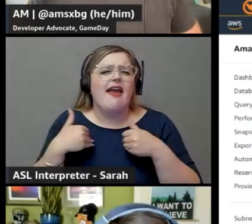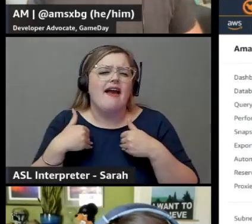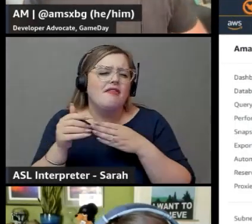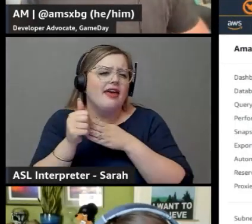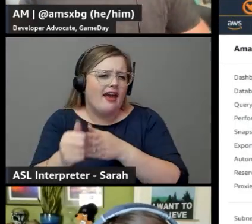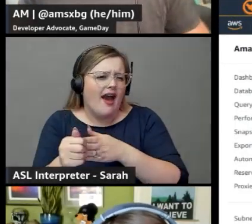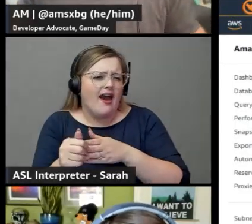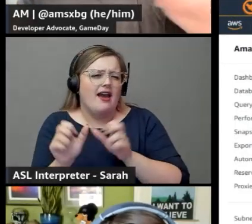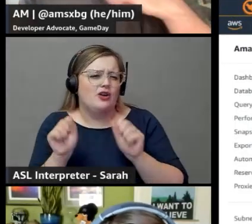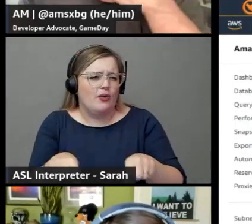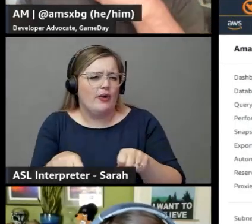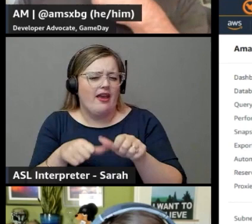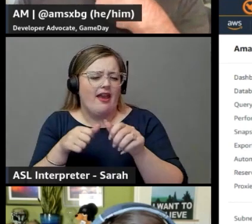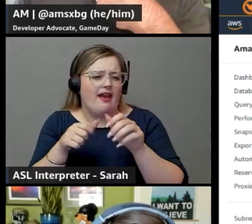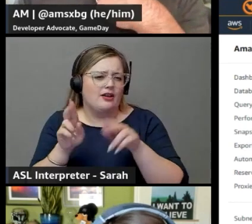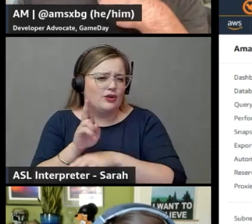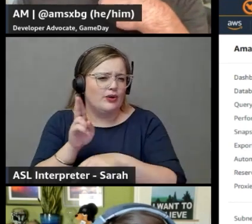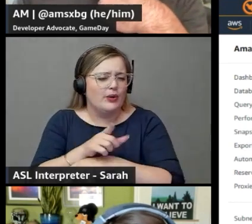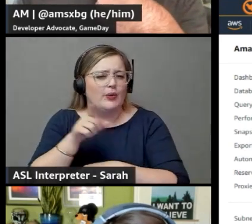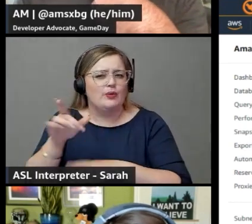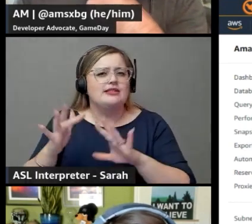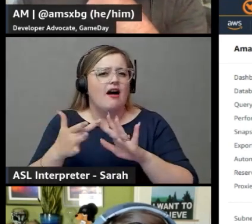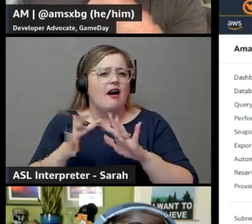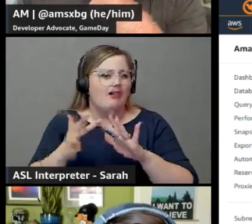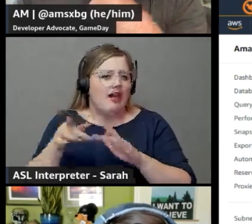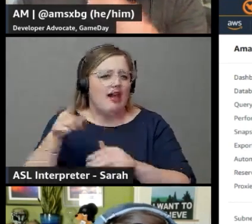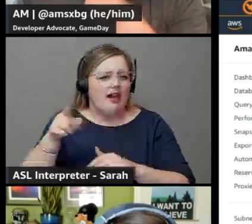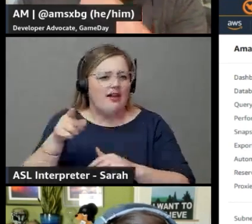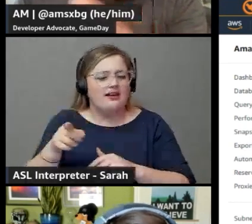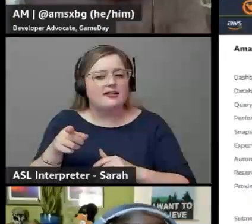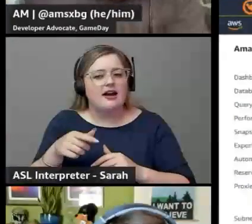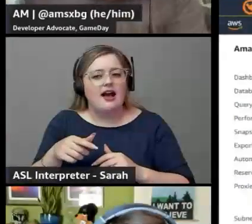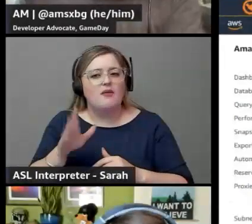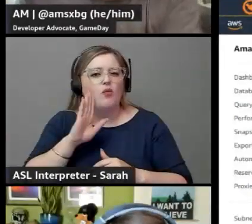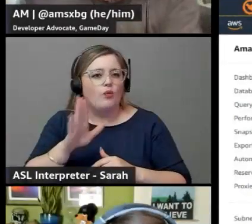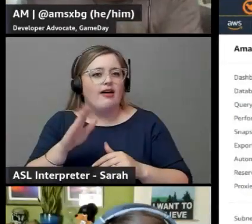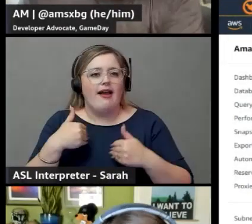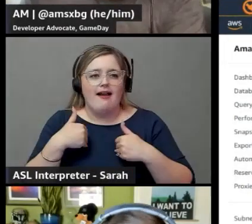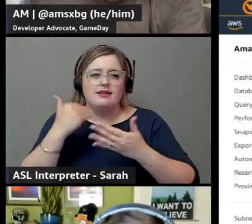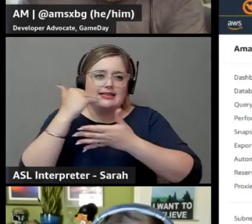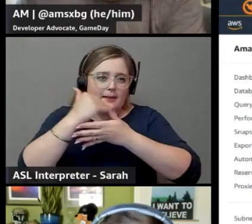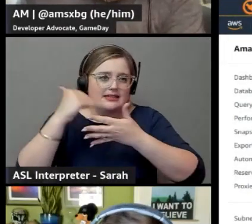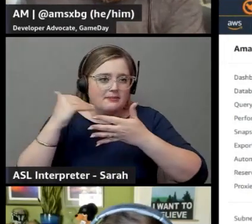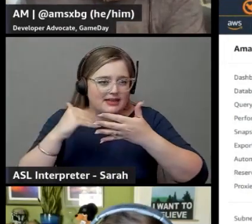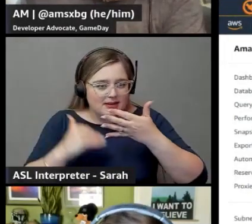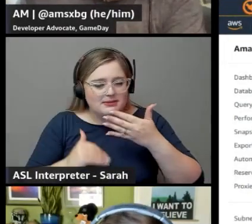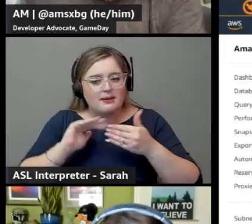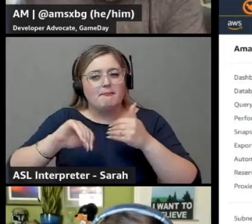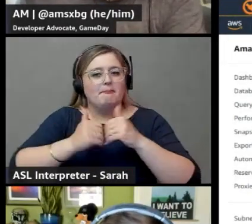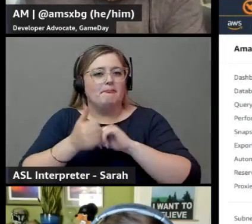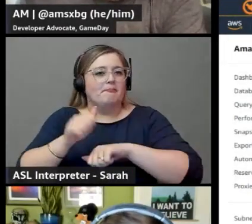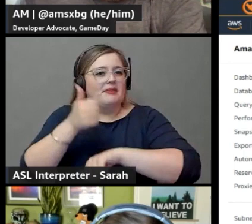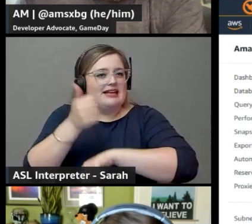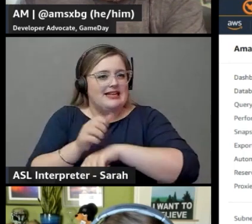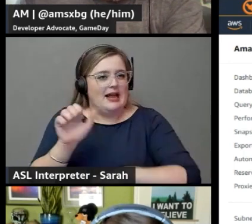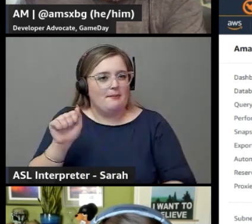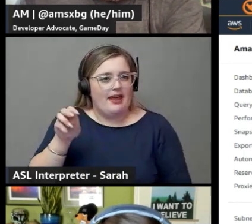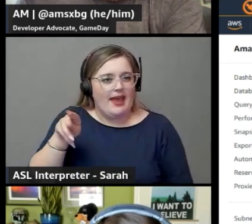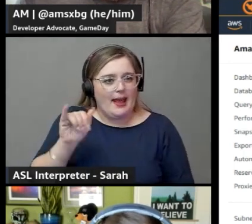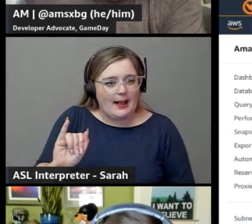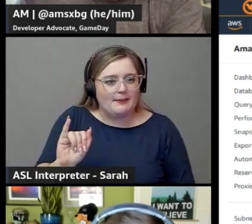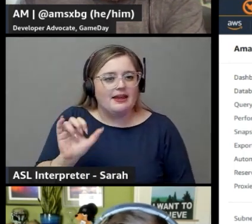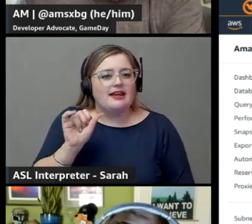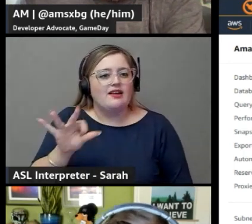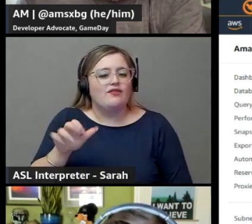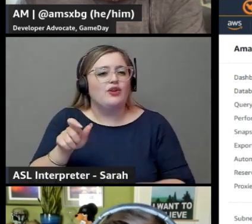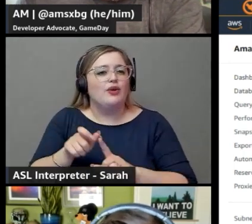follow online, you can find them that will just, again, go step by step to just set up your AMI, if your custom virtual machine or